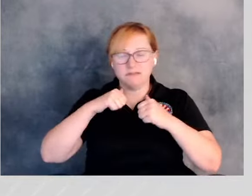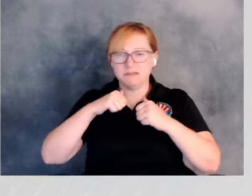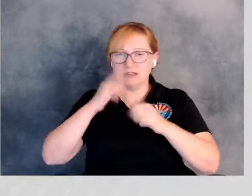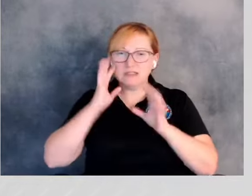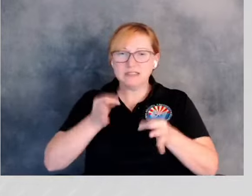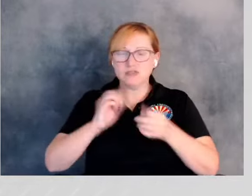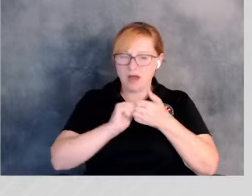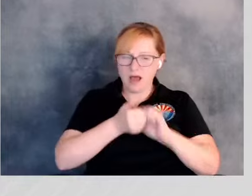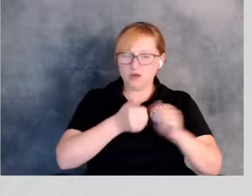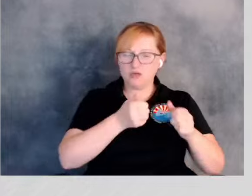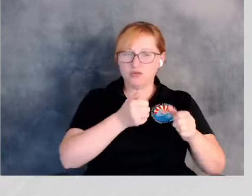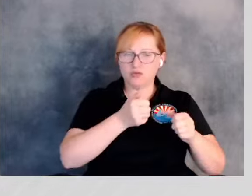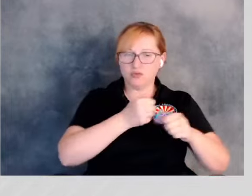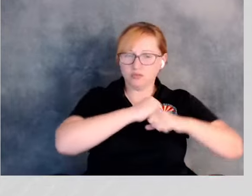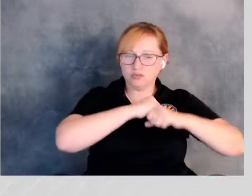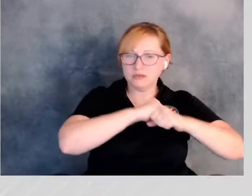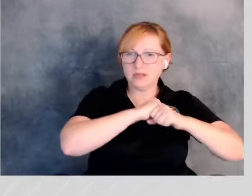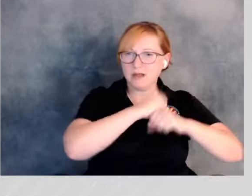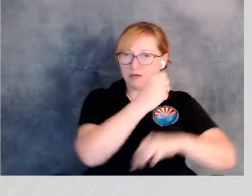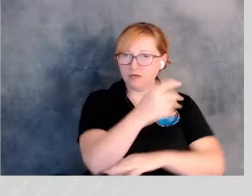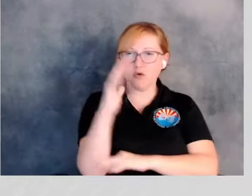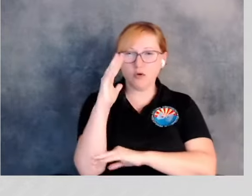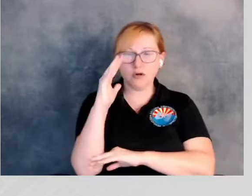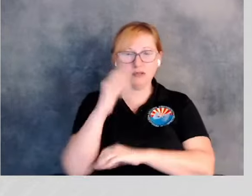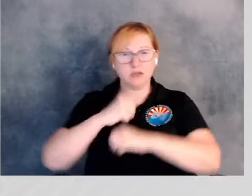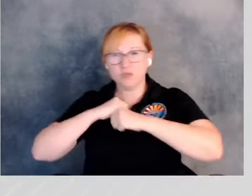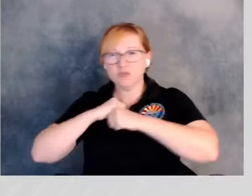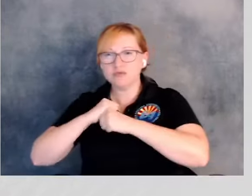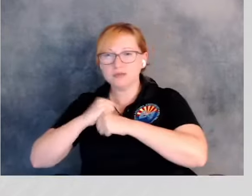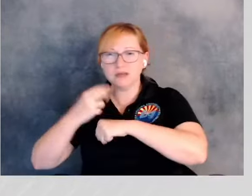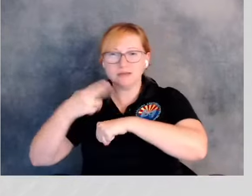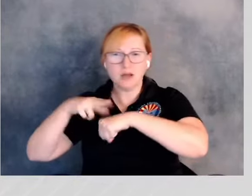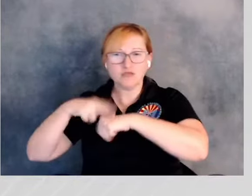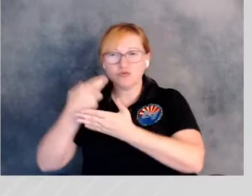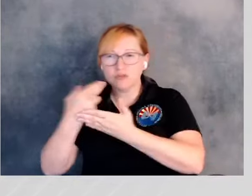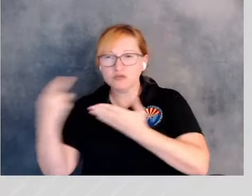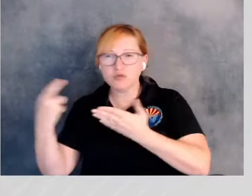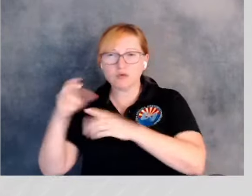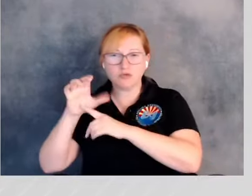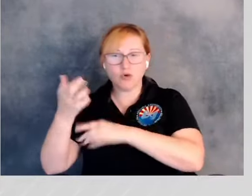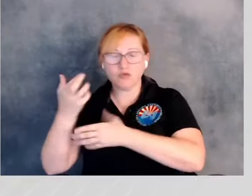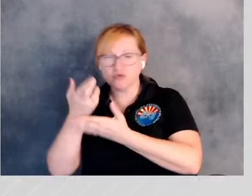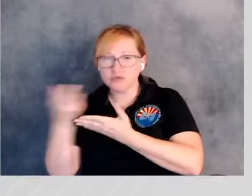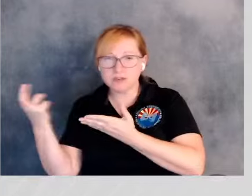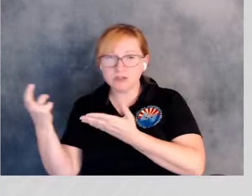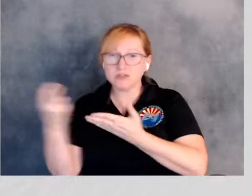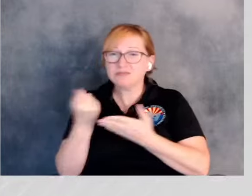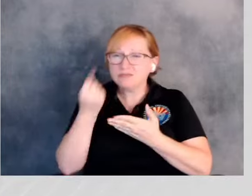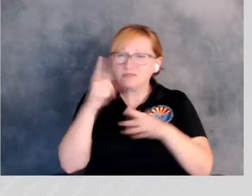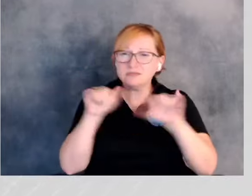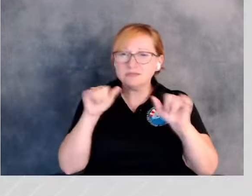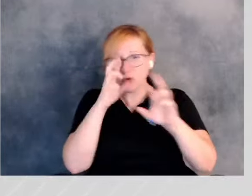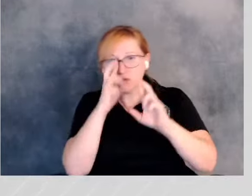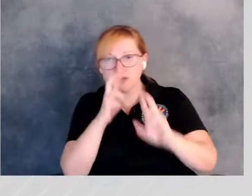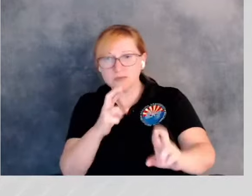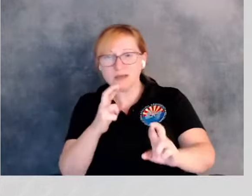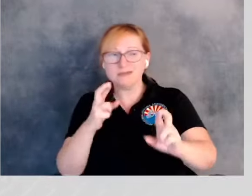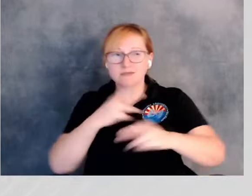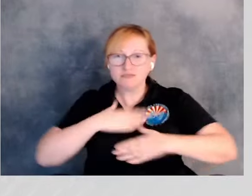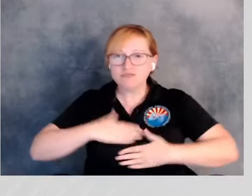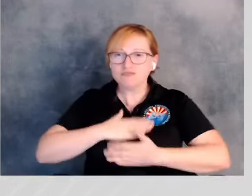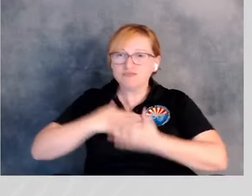resources, to provide recreational opportunities to the public, which includes hunting on national forest lands. And we